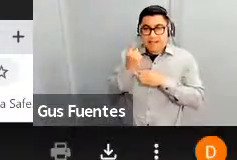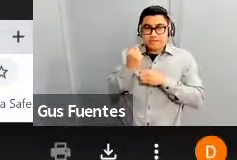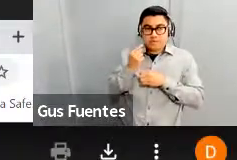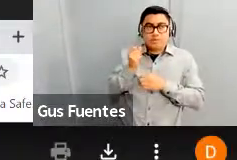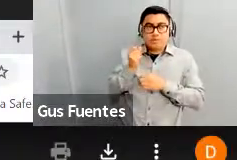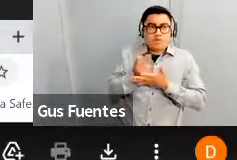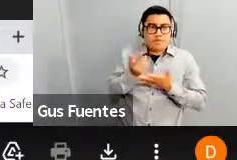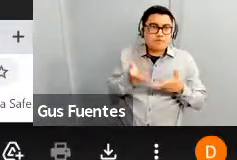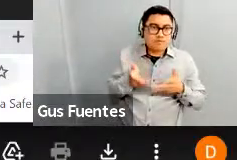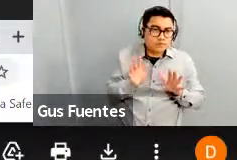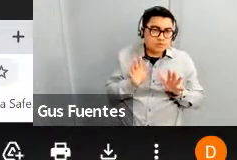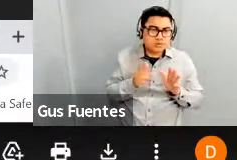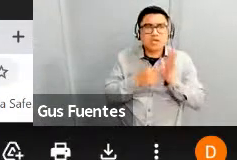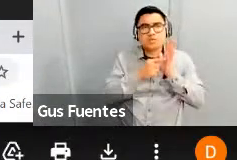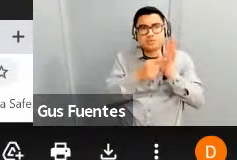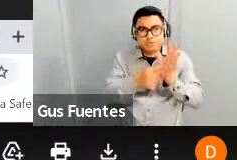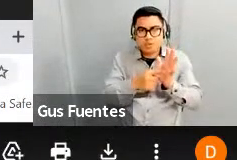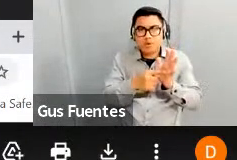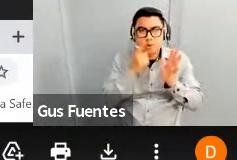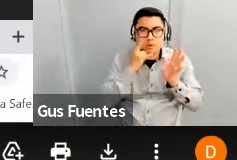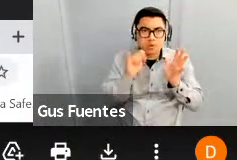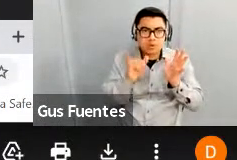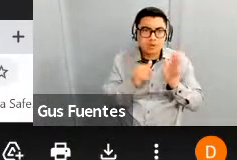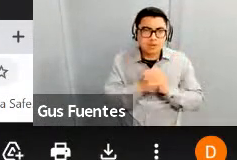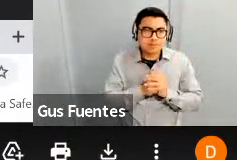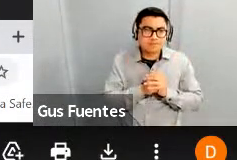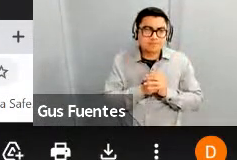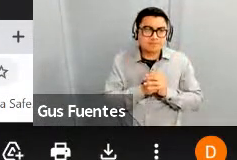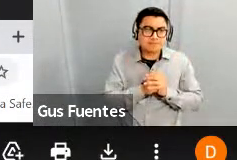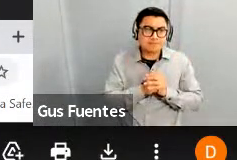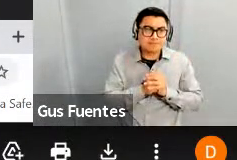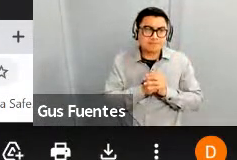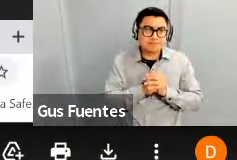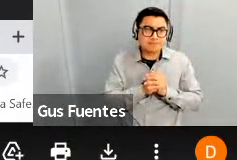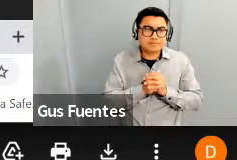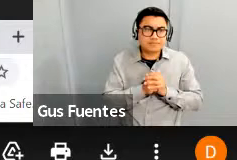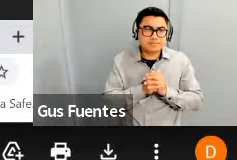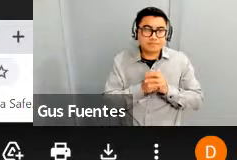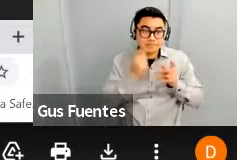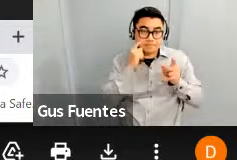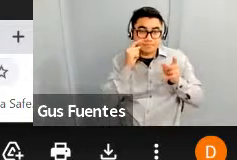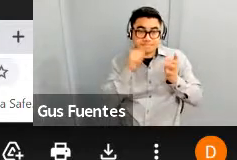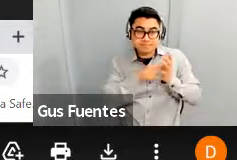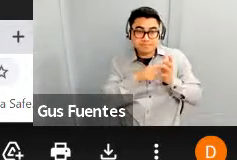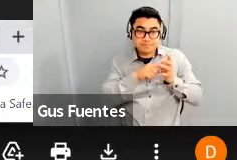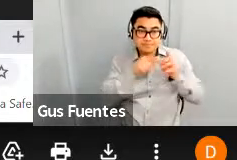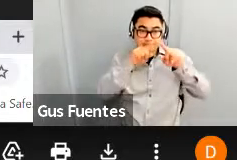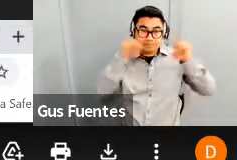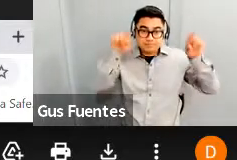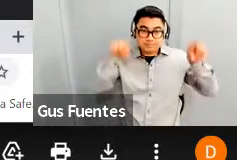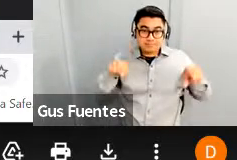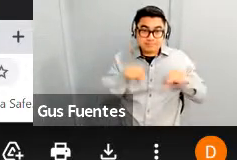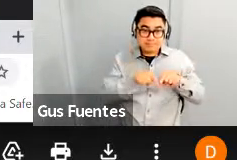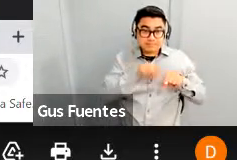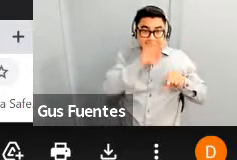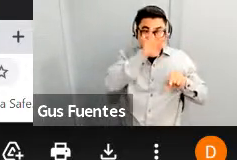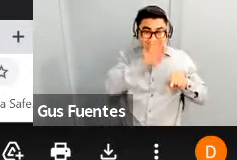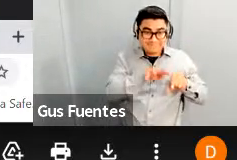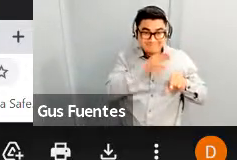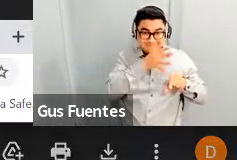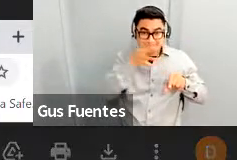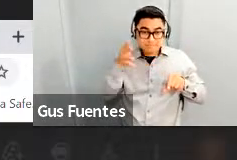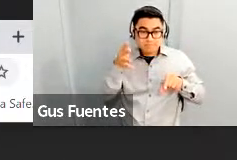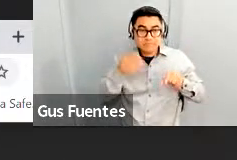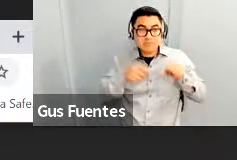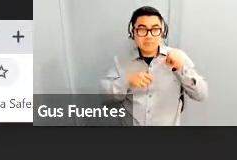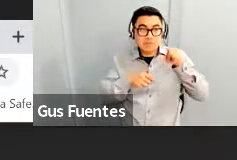with you just so you can see the format. So in this action plan, which drives our LCAP,